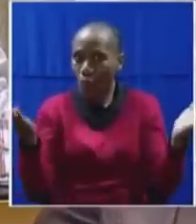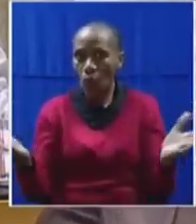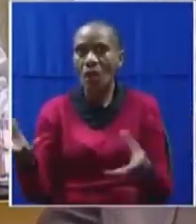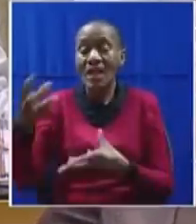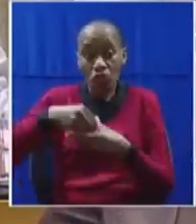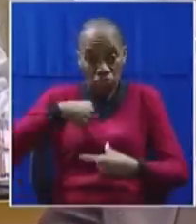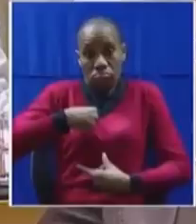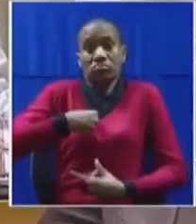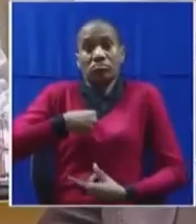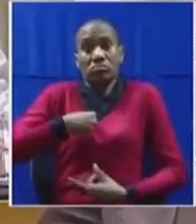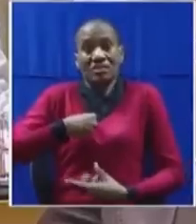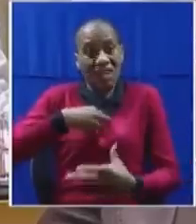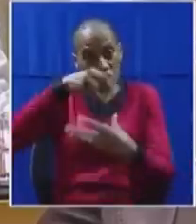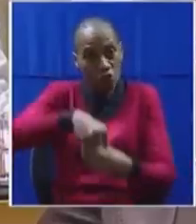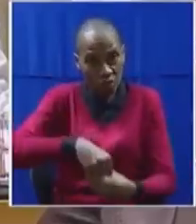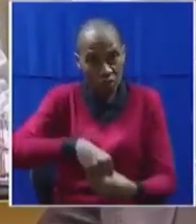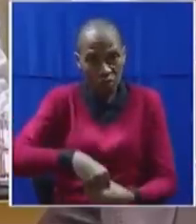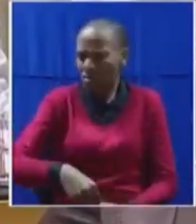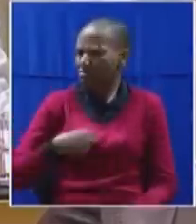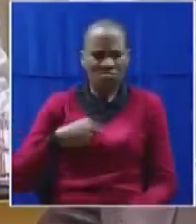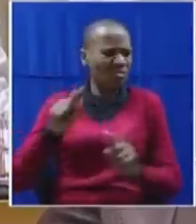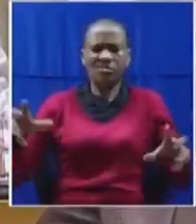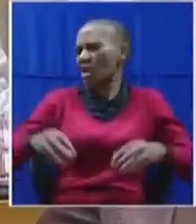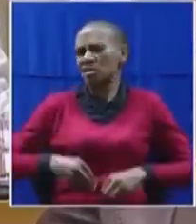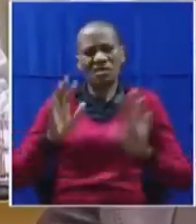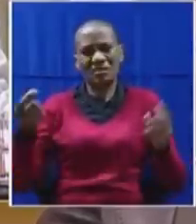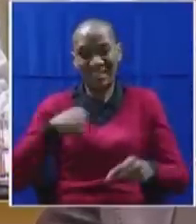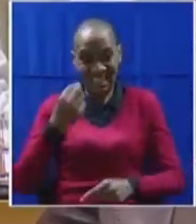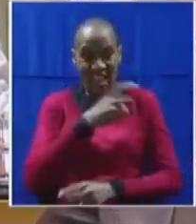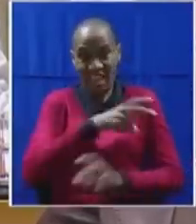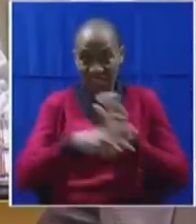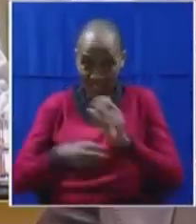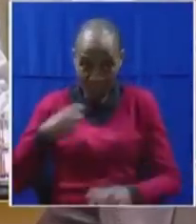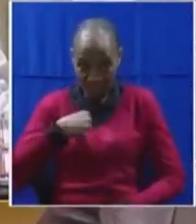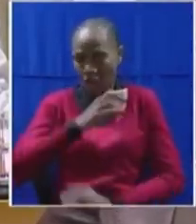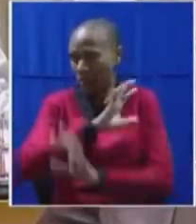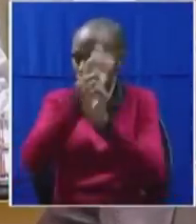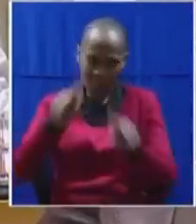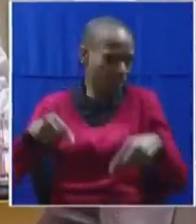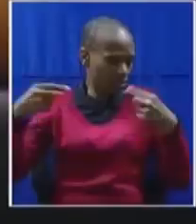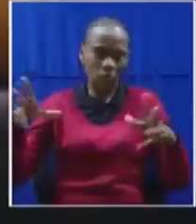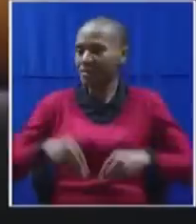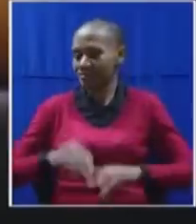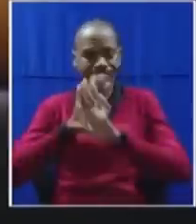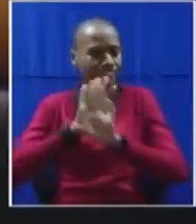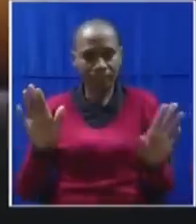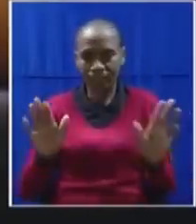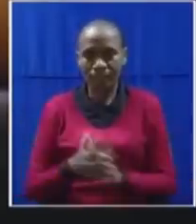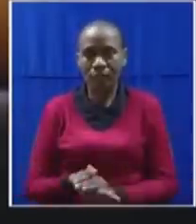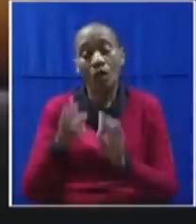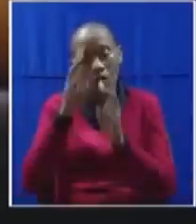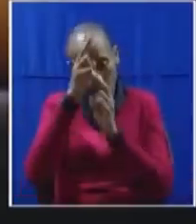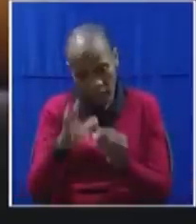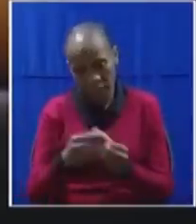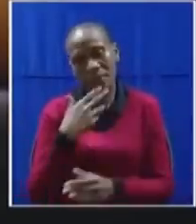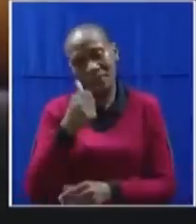me. I'm taking serious exception to being called a thief. Honorable Member, can you take a seat? Indeed,